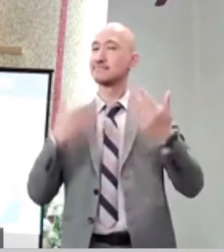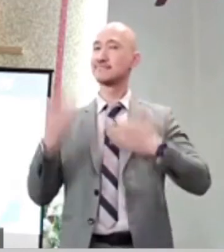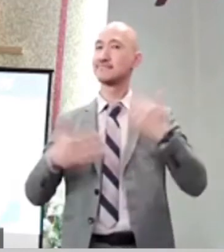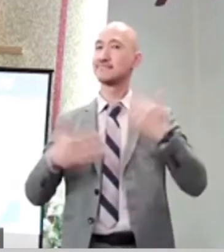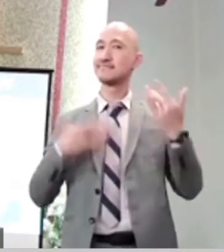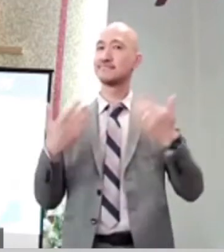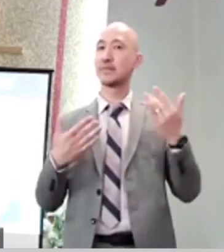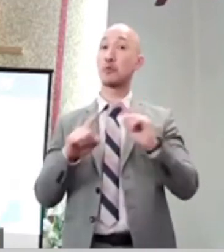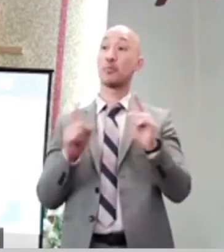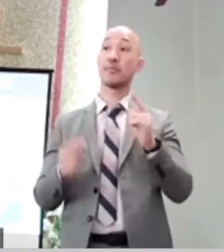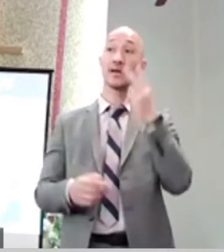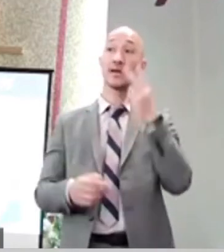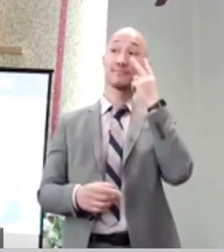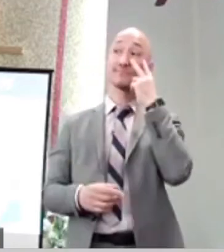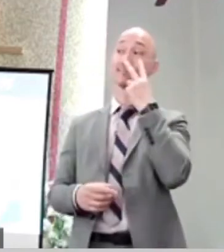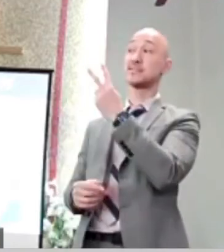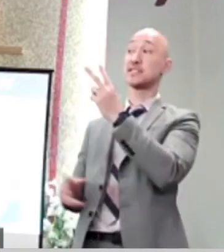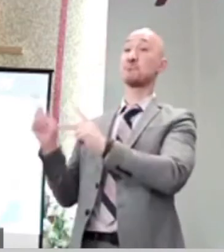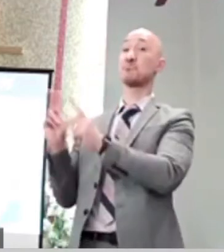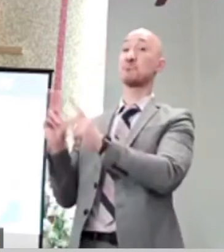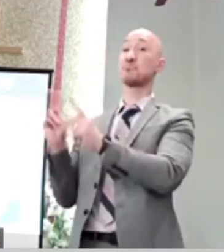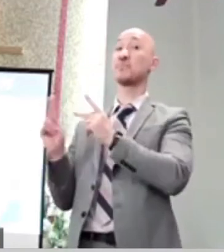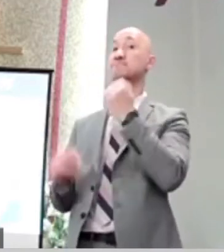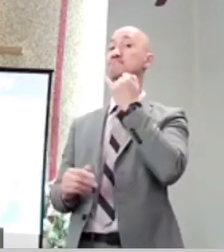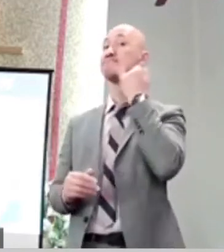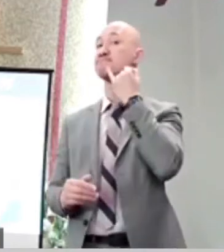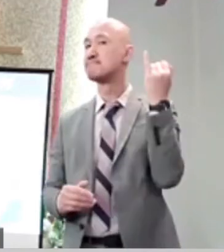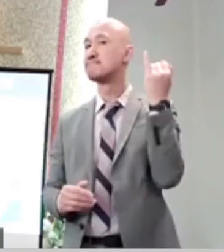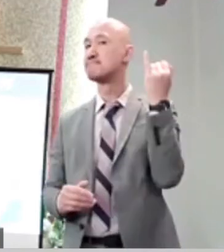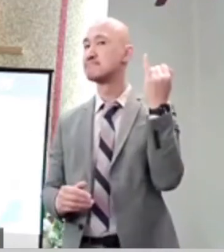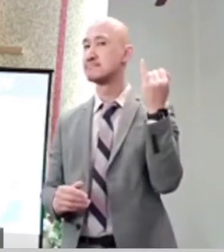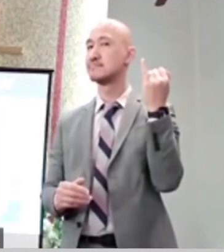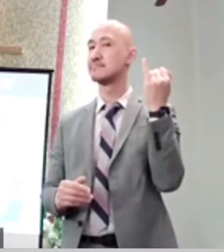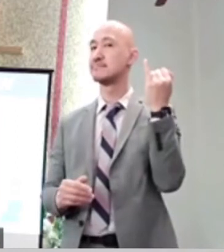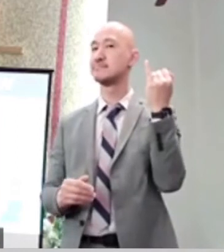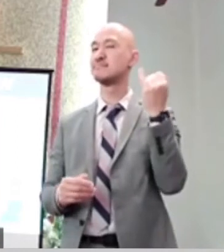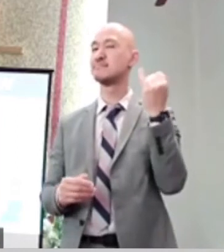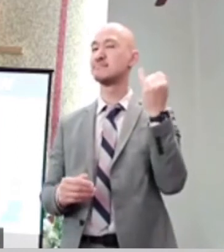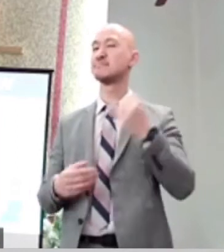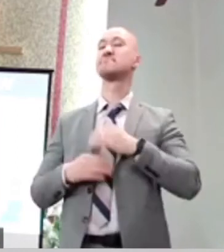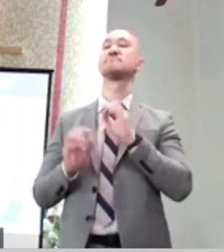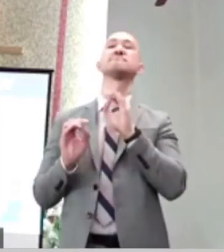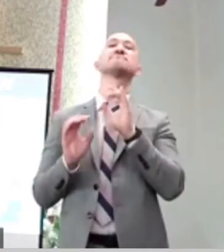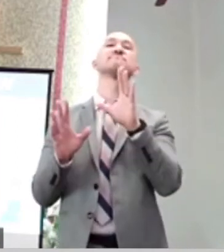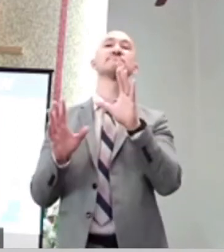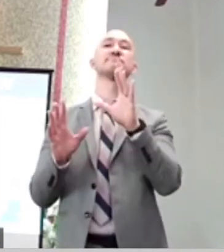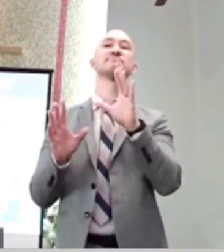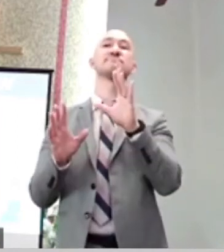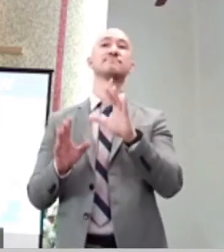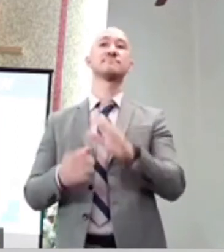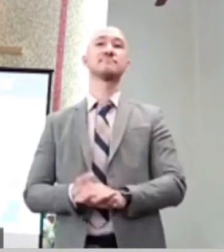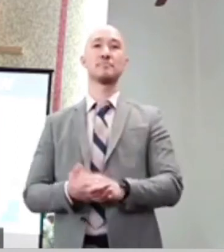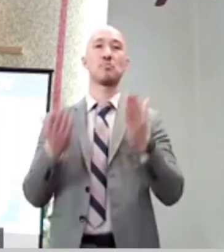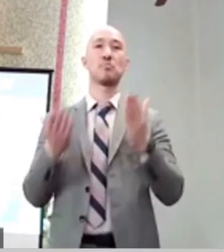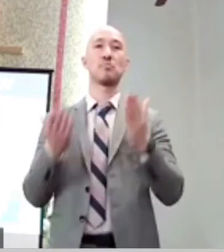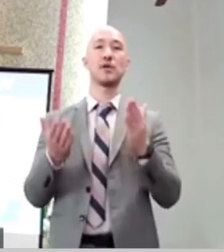But here come the buzzkills, you know, the mosquitoes, like Gerard was pointing out, trying to eat your